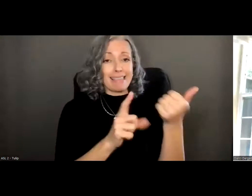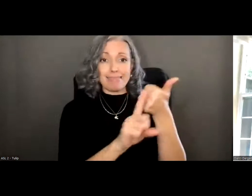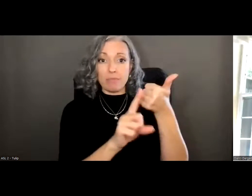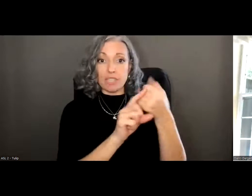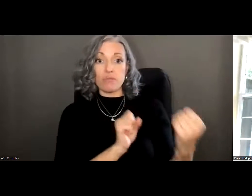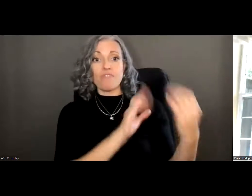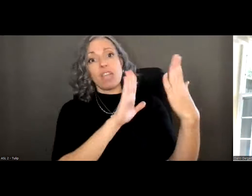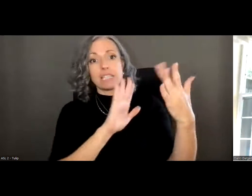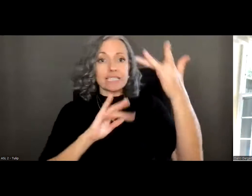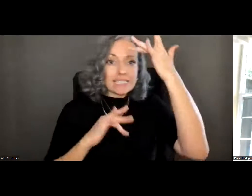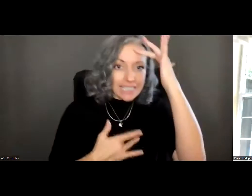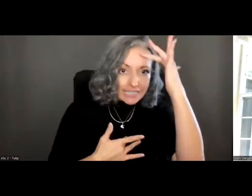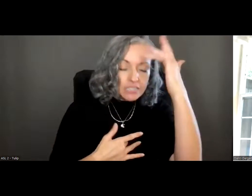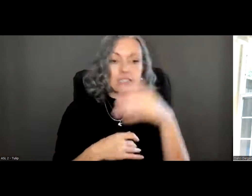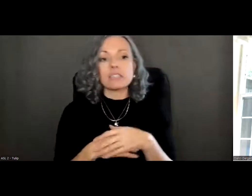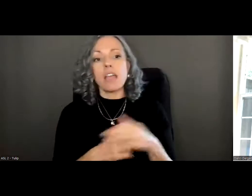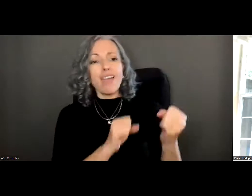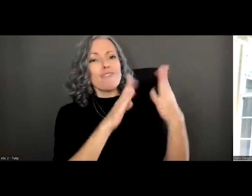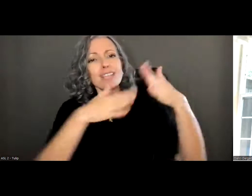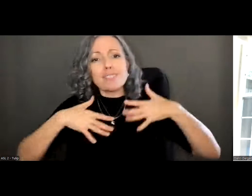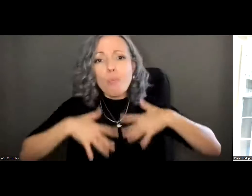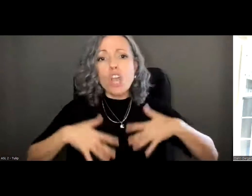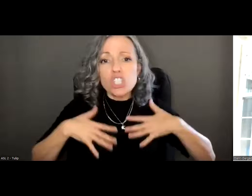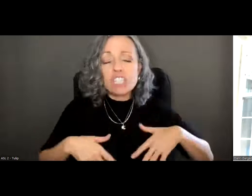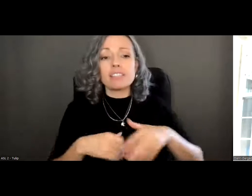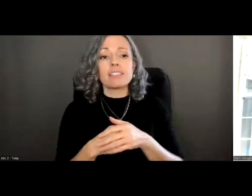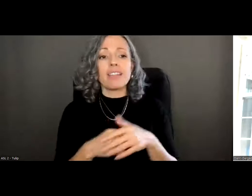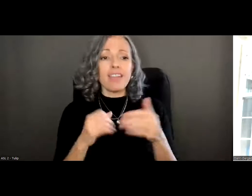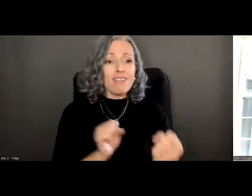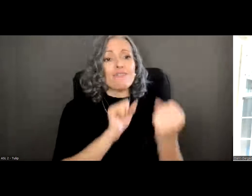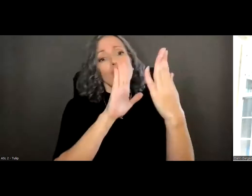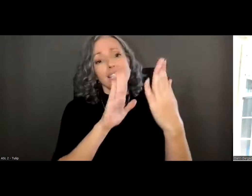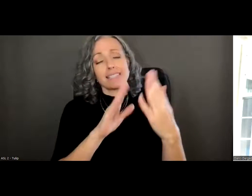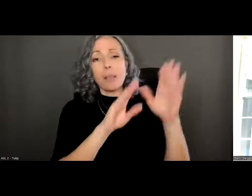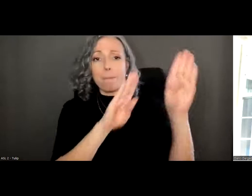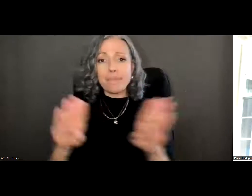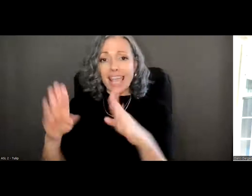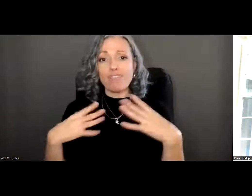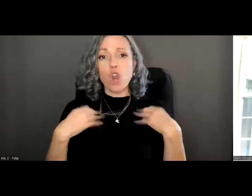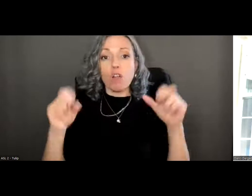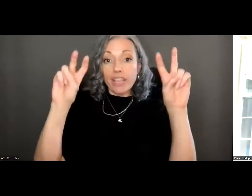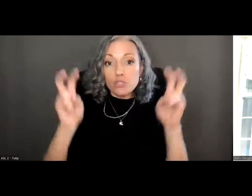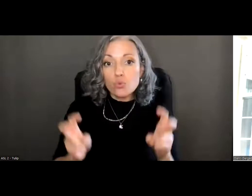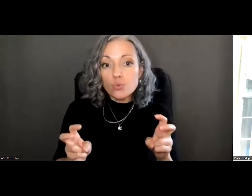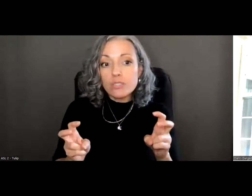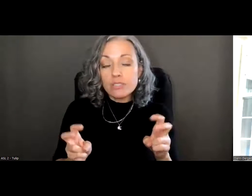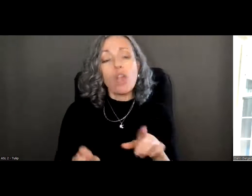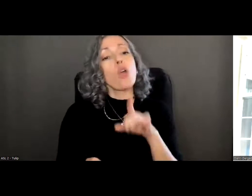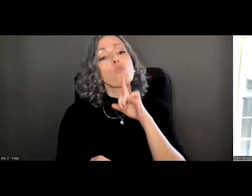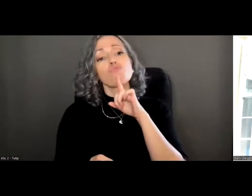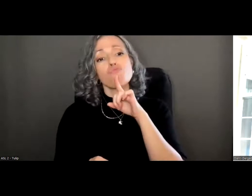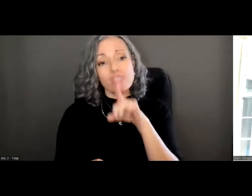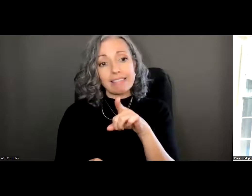health conditions, facing depression, facing behavioral health issues, it really